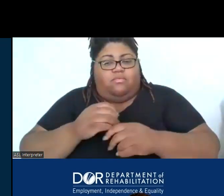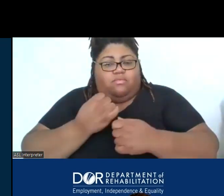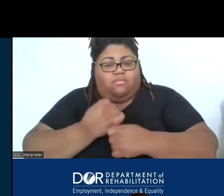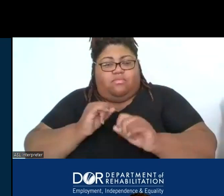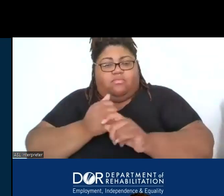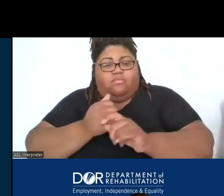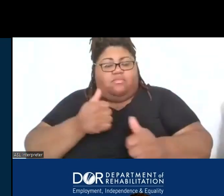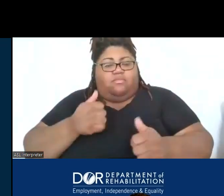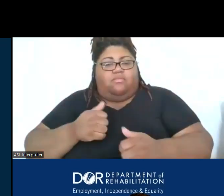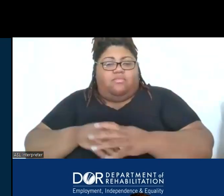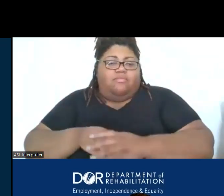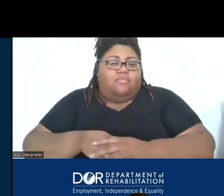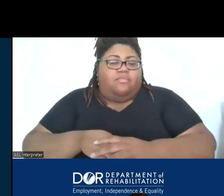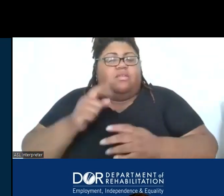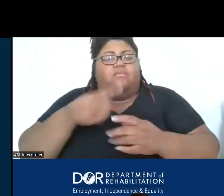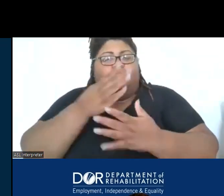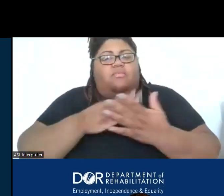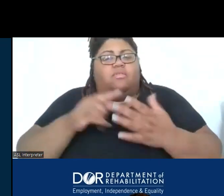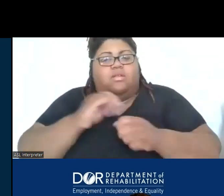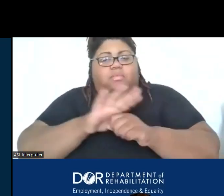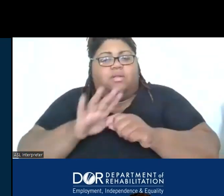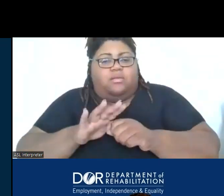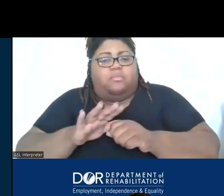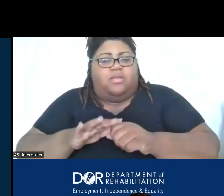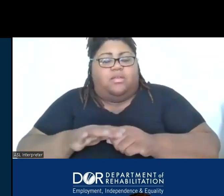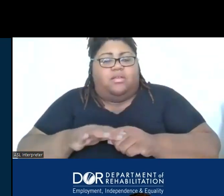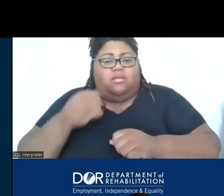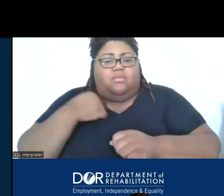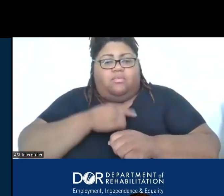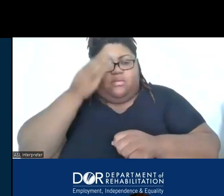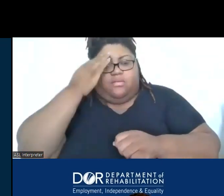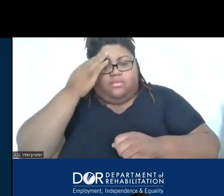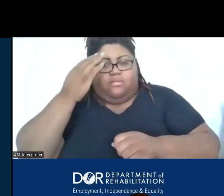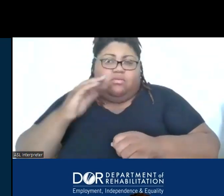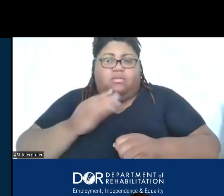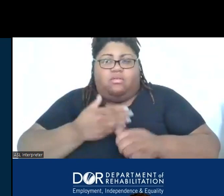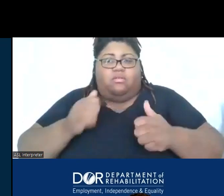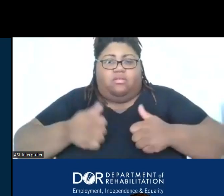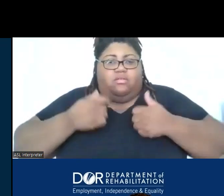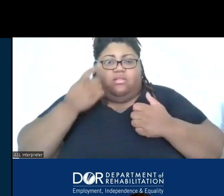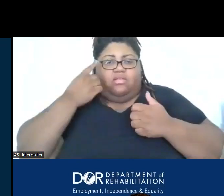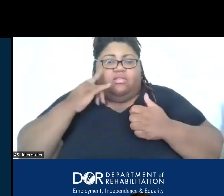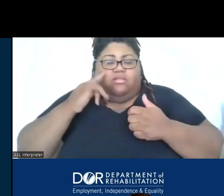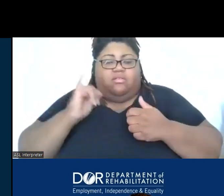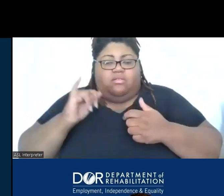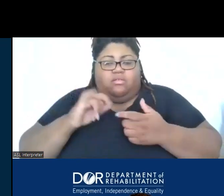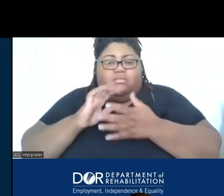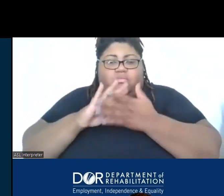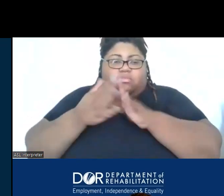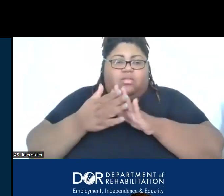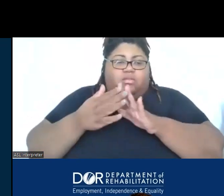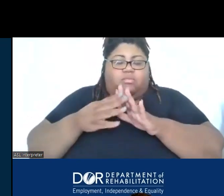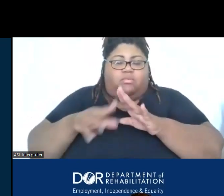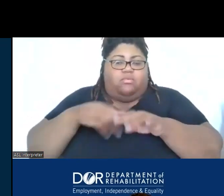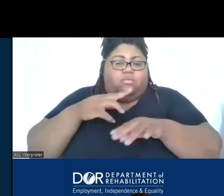pandemic as well, even though our lives have largely returned to normal, there are a lot of people with pre-existing conditions who